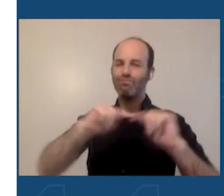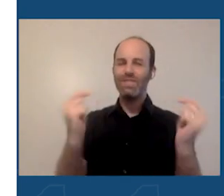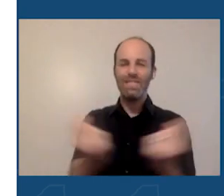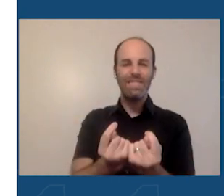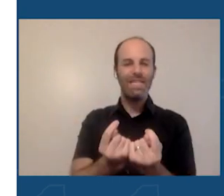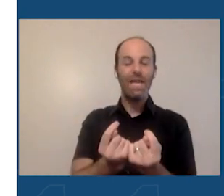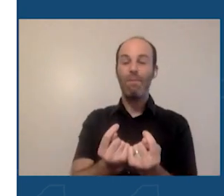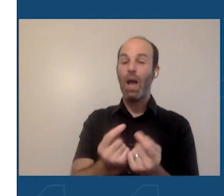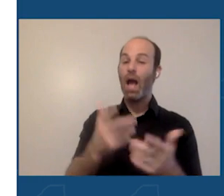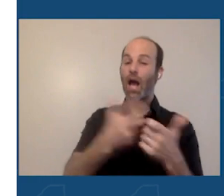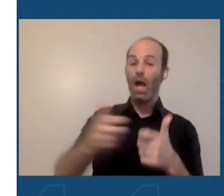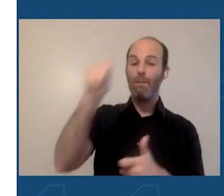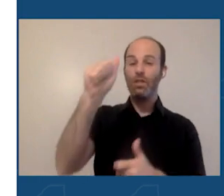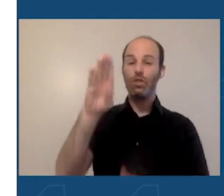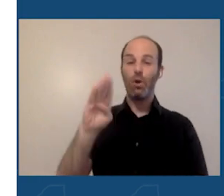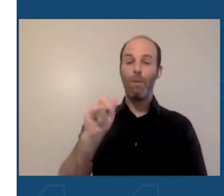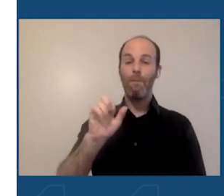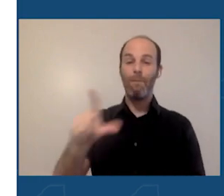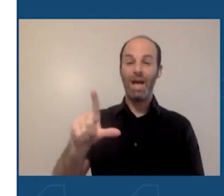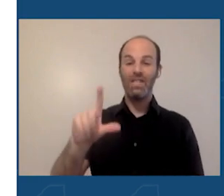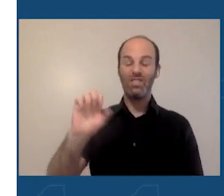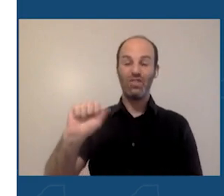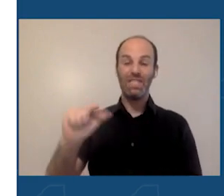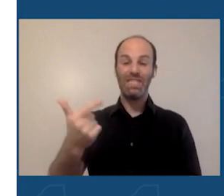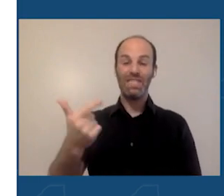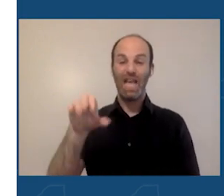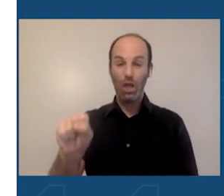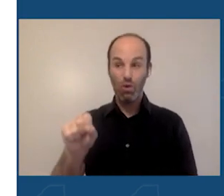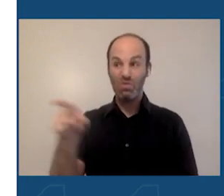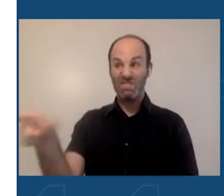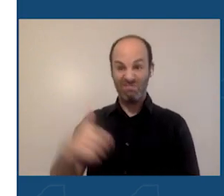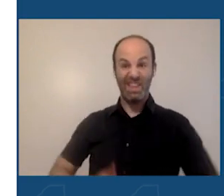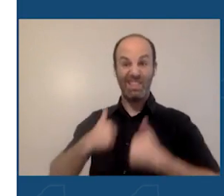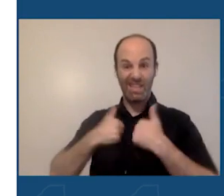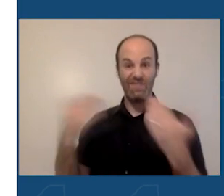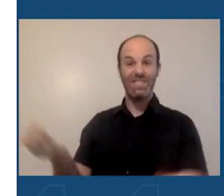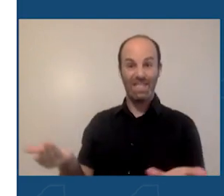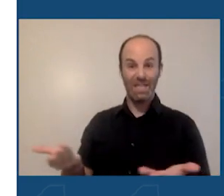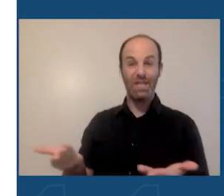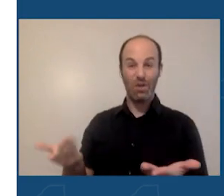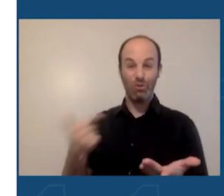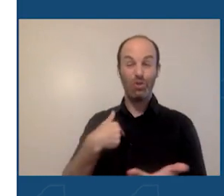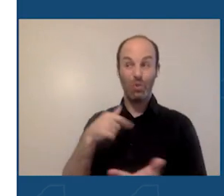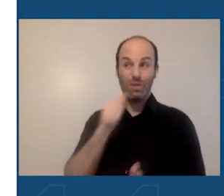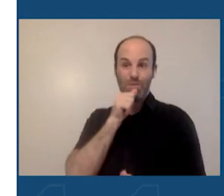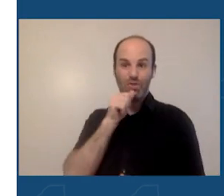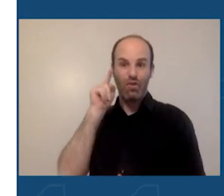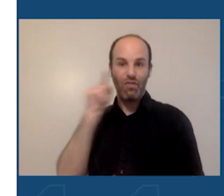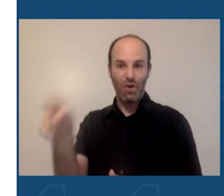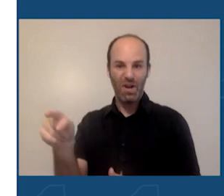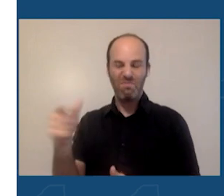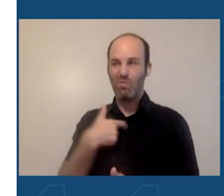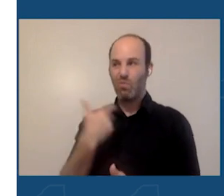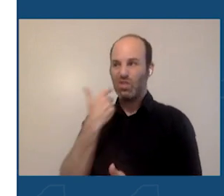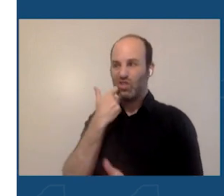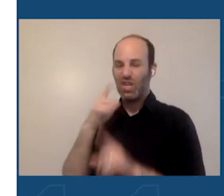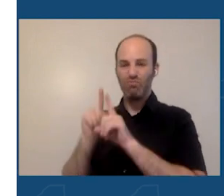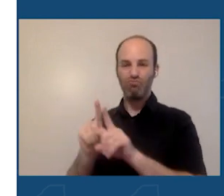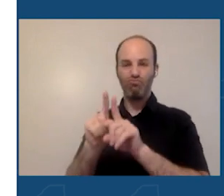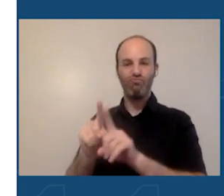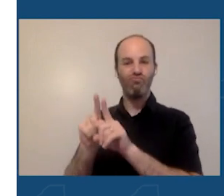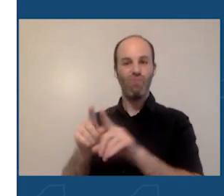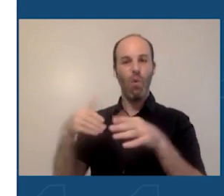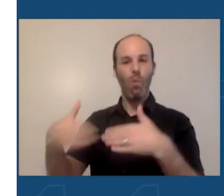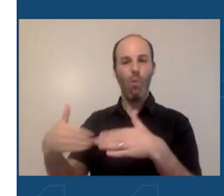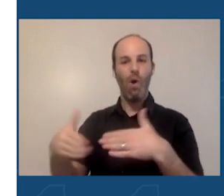Sagos, who has a home up here. So this is personal to him as well. And we just had the pleasure of walking along a boardwalk that was,